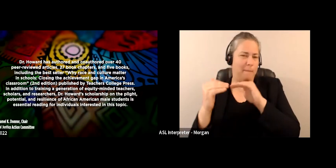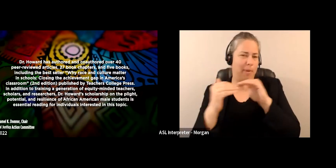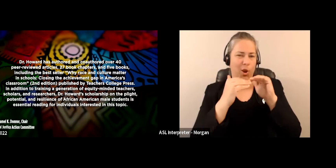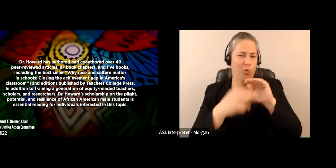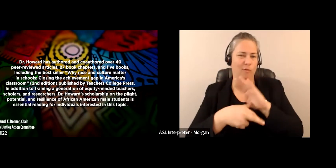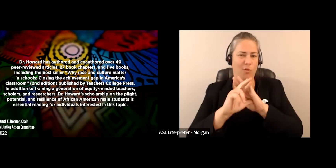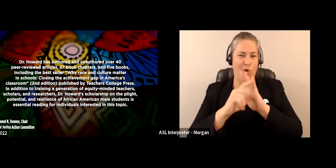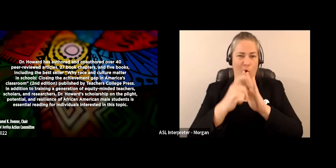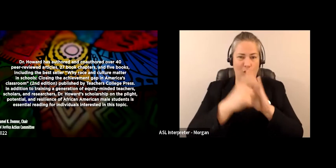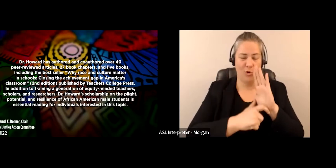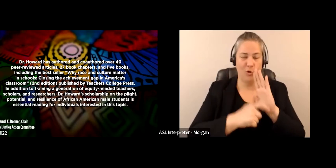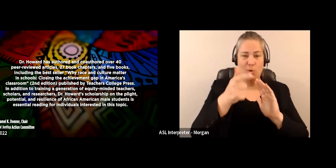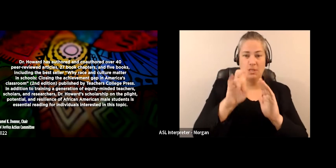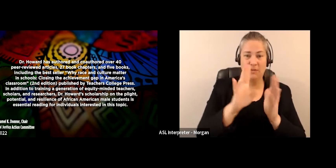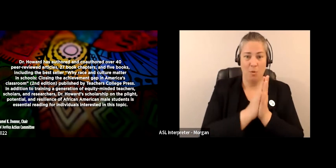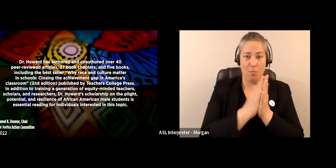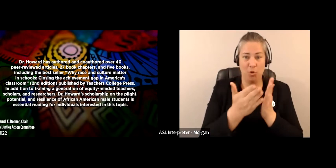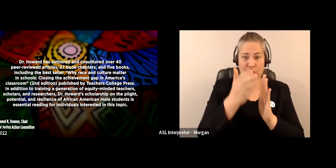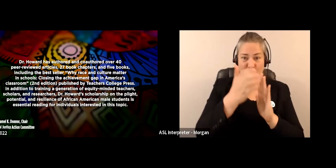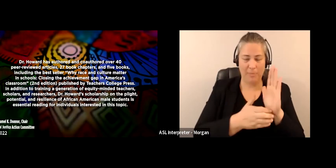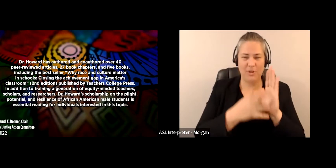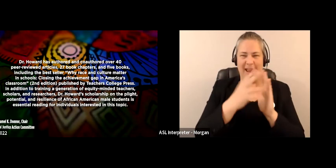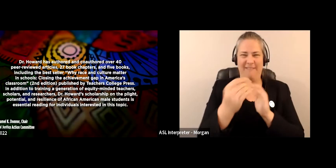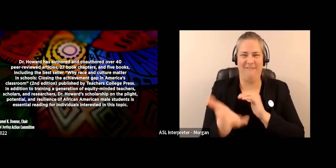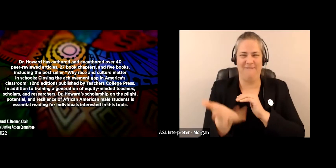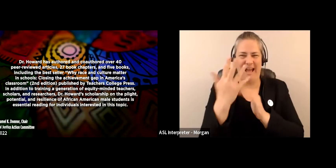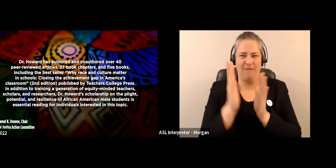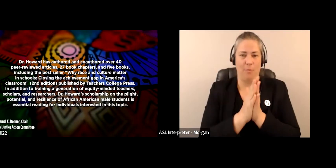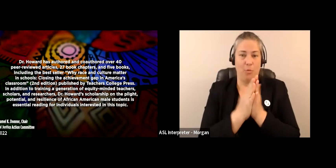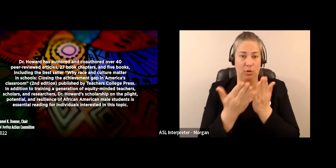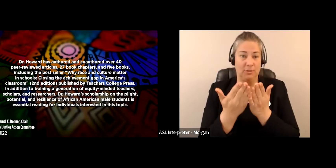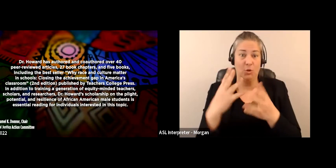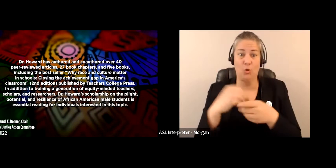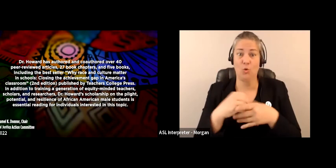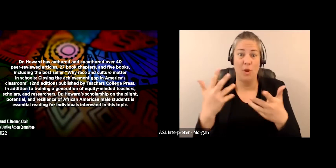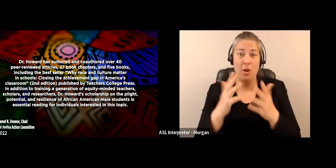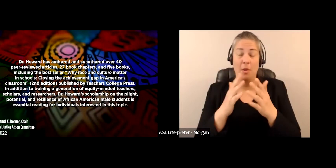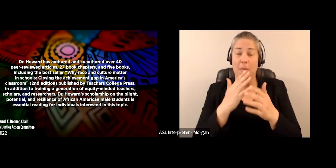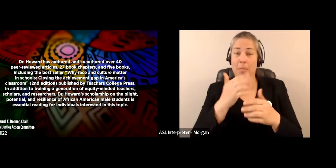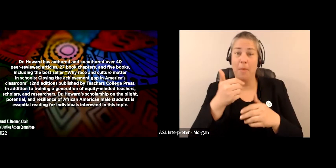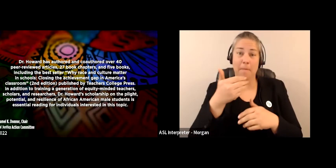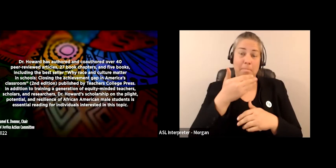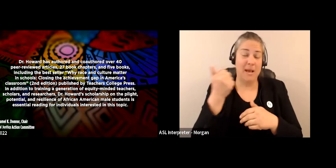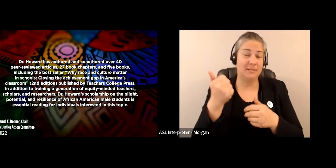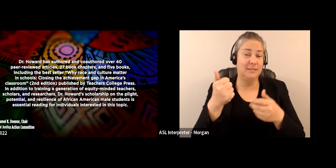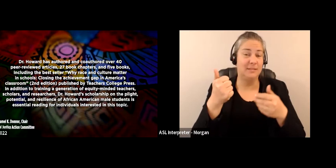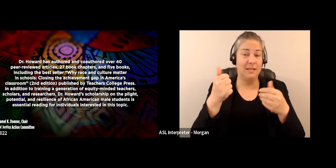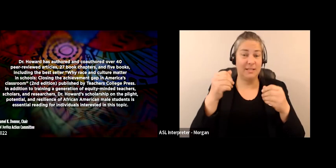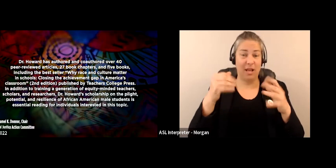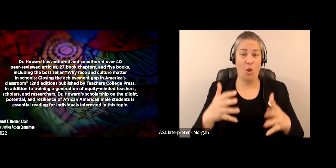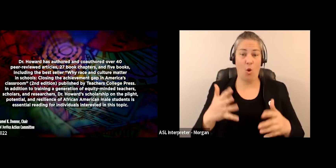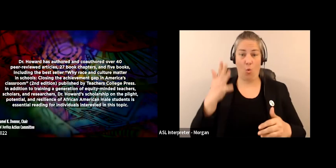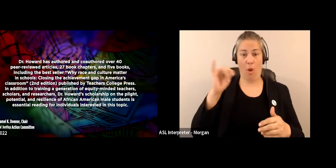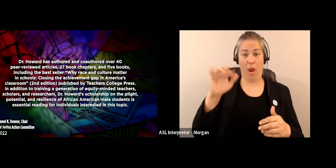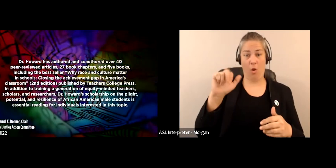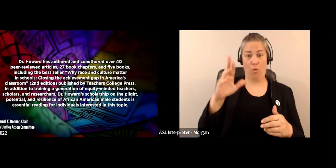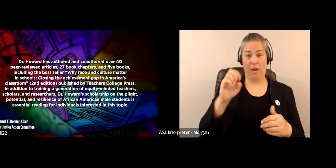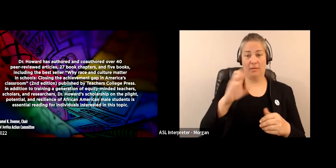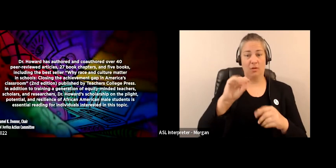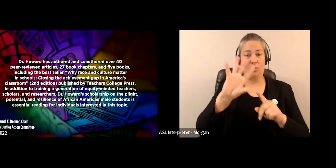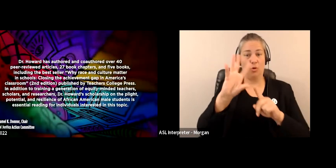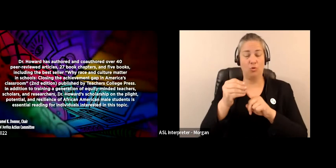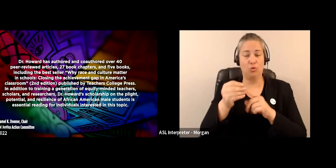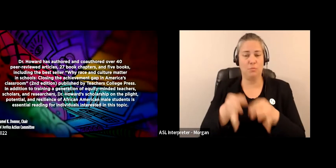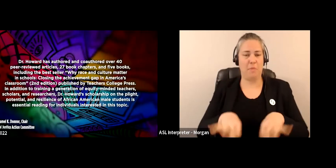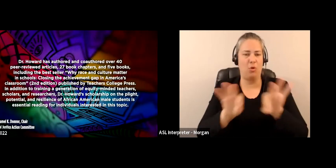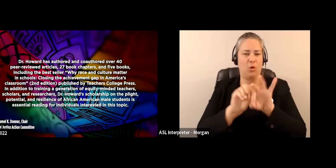chapters, and 5 books, including the bestseller, Why Race and Culture Matter in Schools,